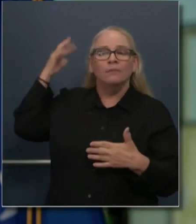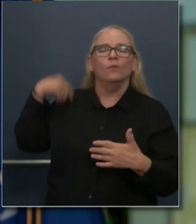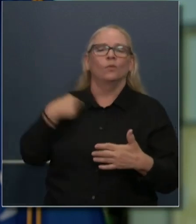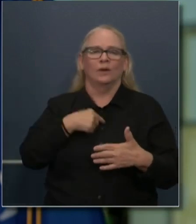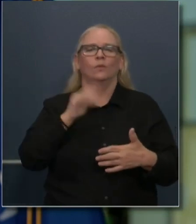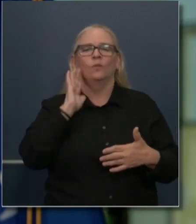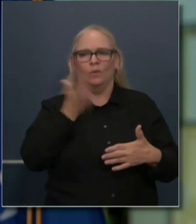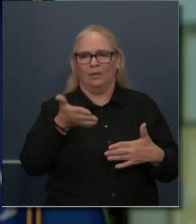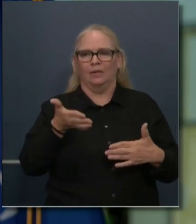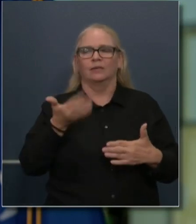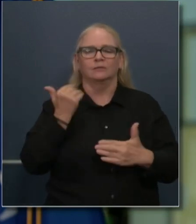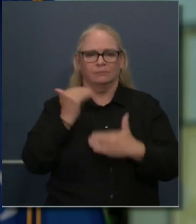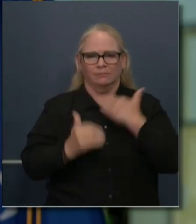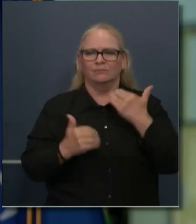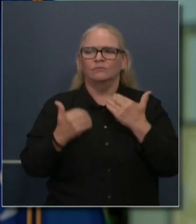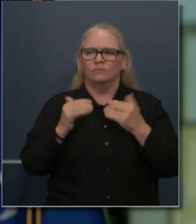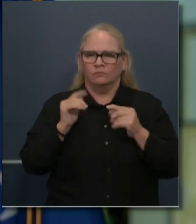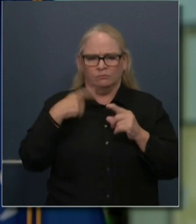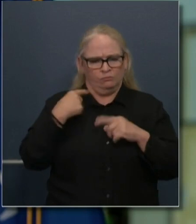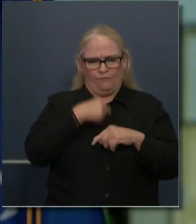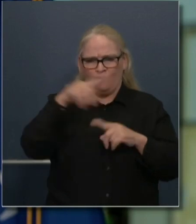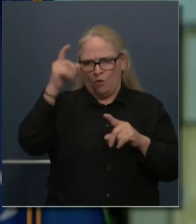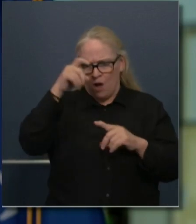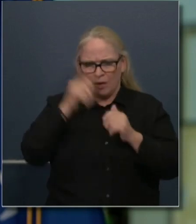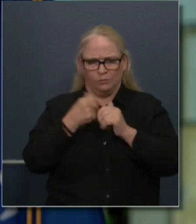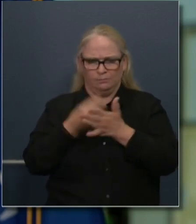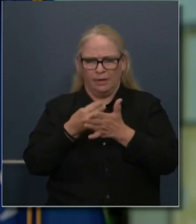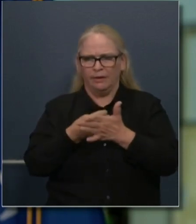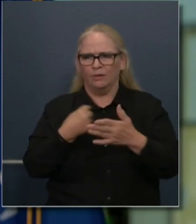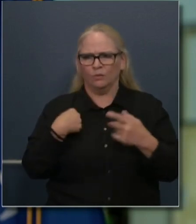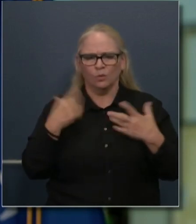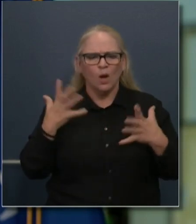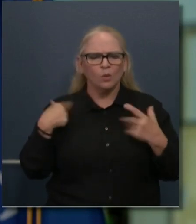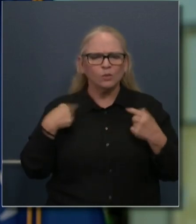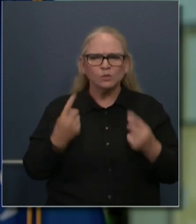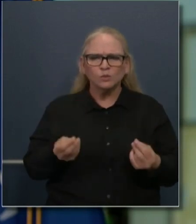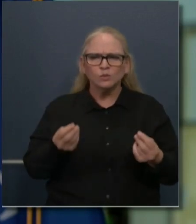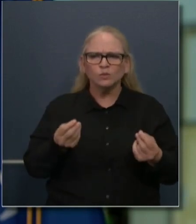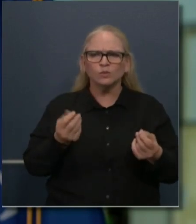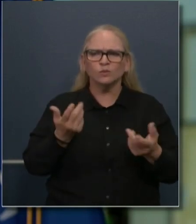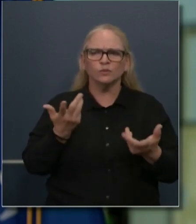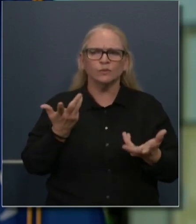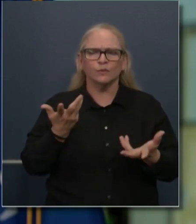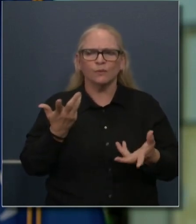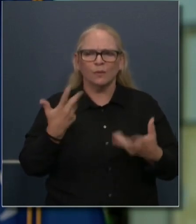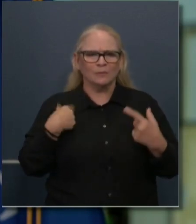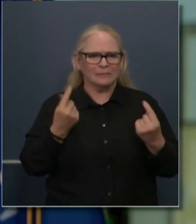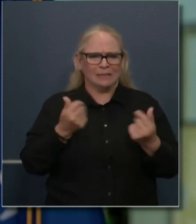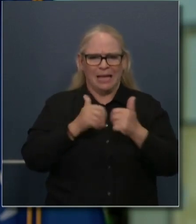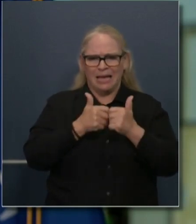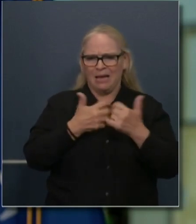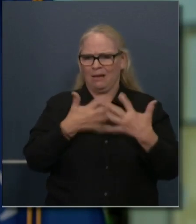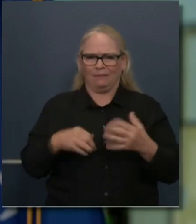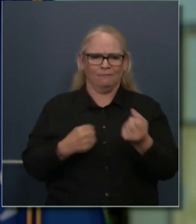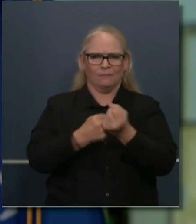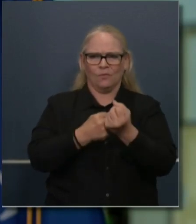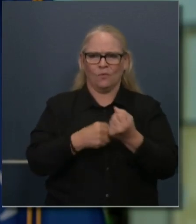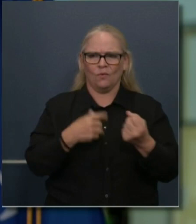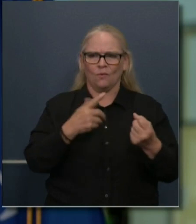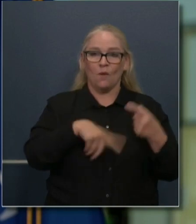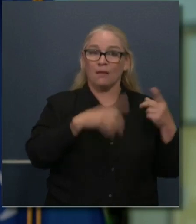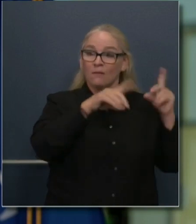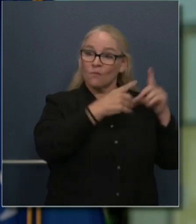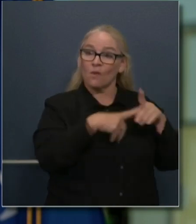of our resourcefulness to address what may or may not happen at the federal level. We were able to put together a budget with a